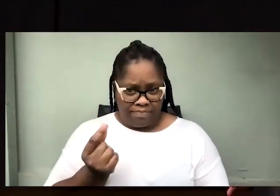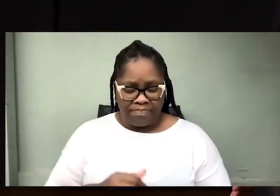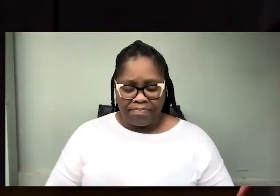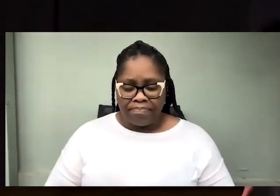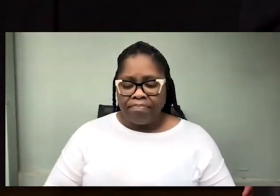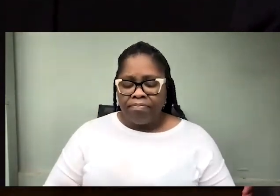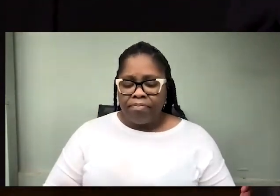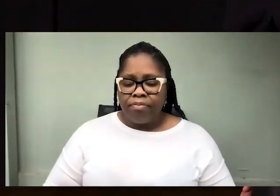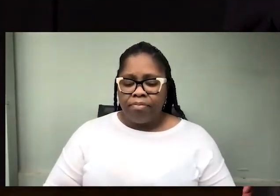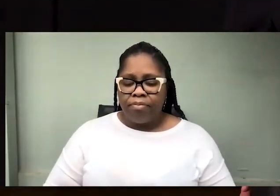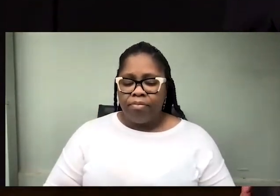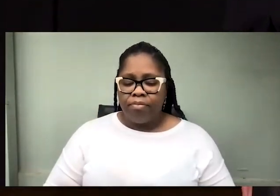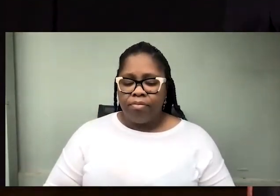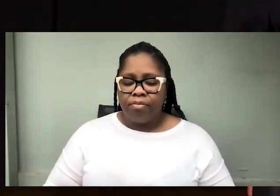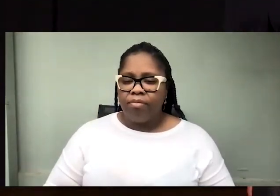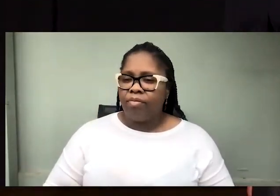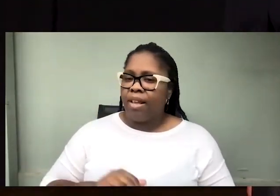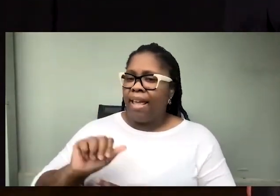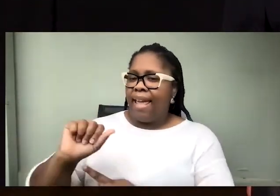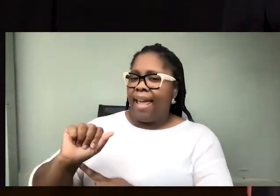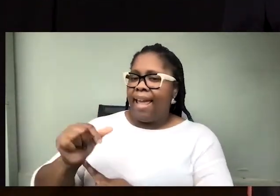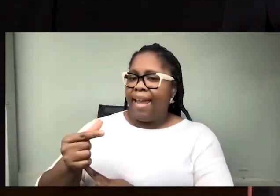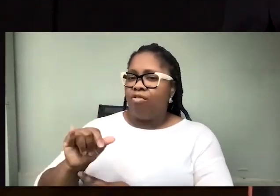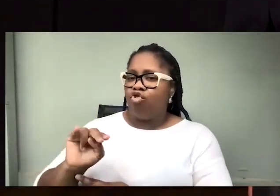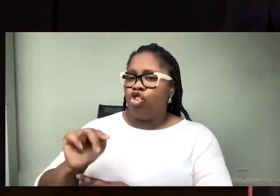this. The issue of aging,